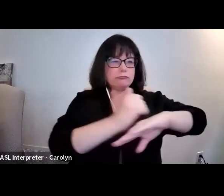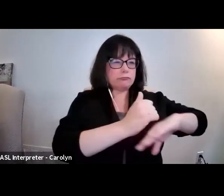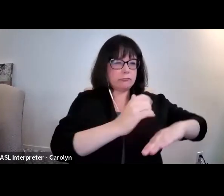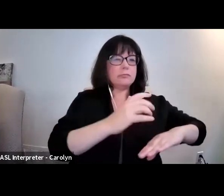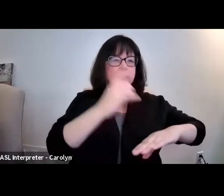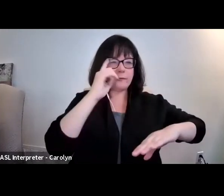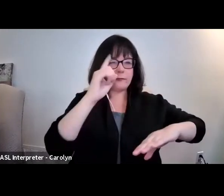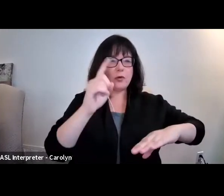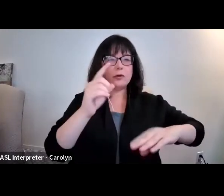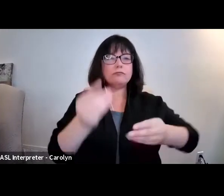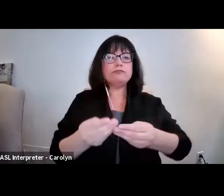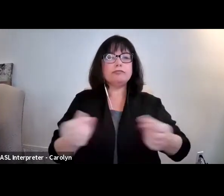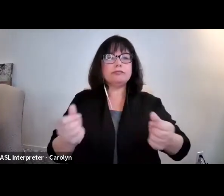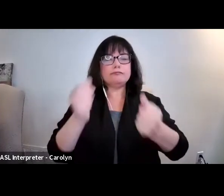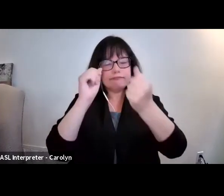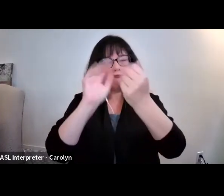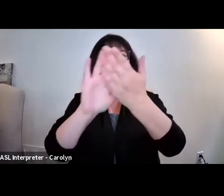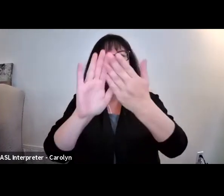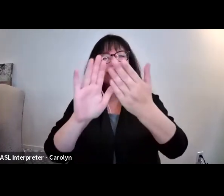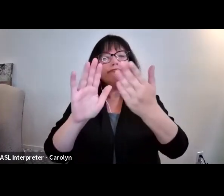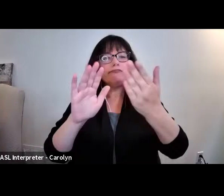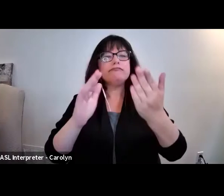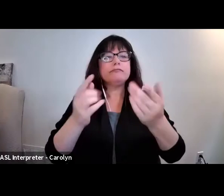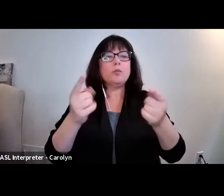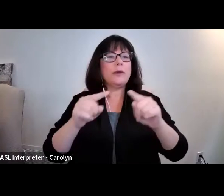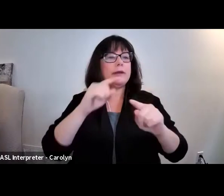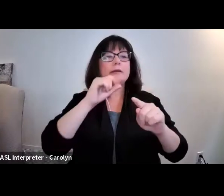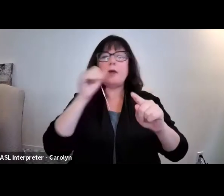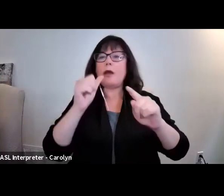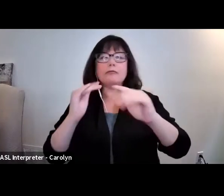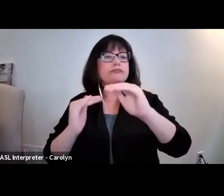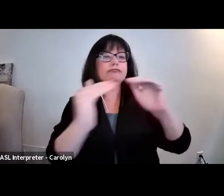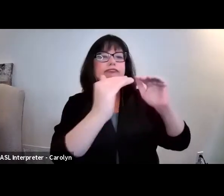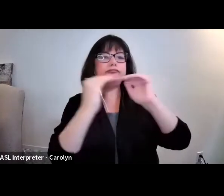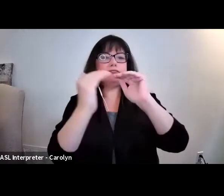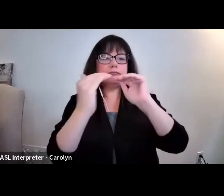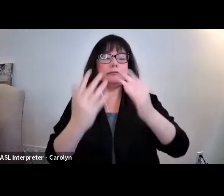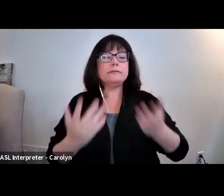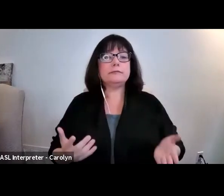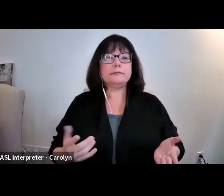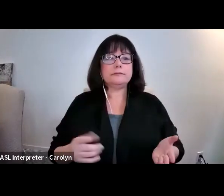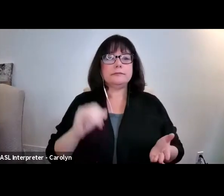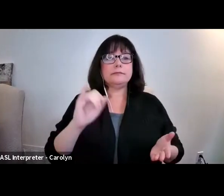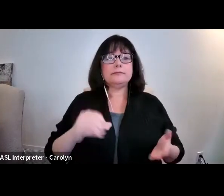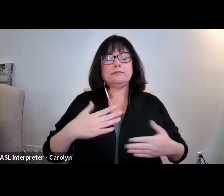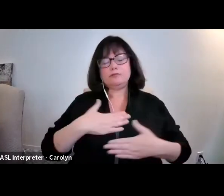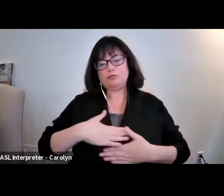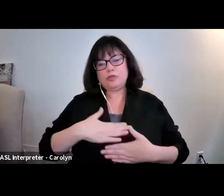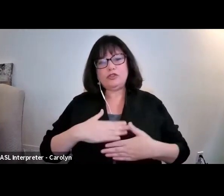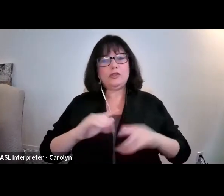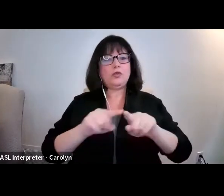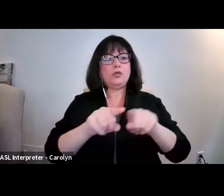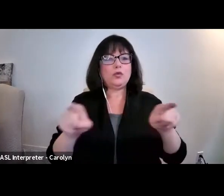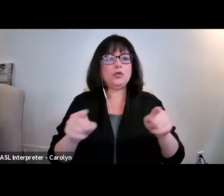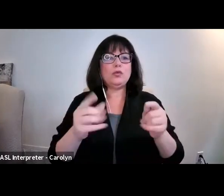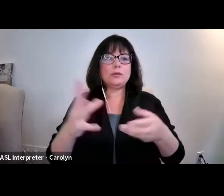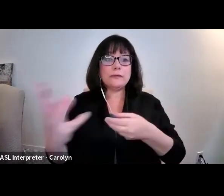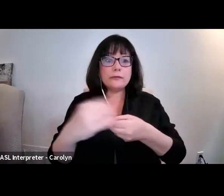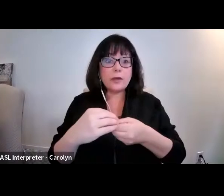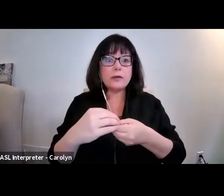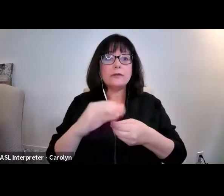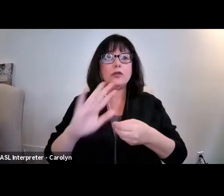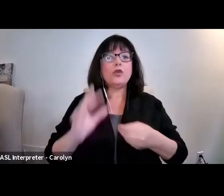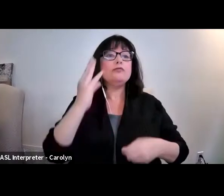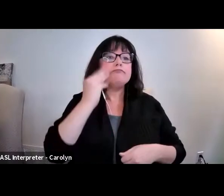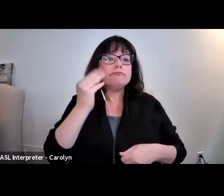to all of the community members who have taken the time to share their experiences and thoughts with the senior administration. But